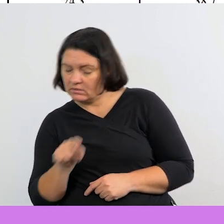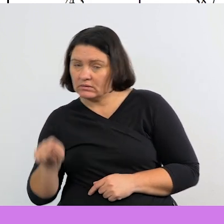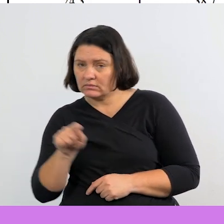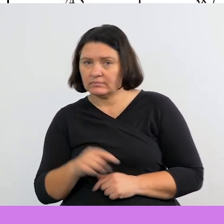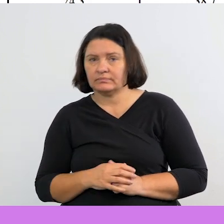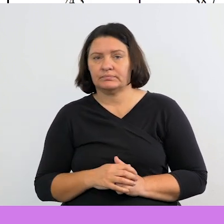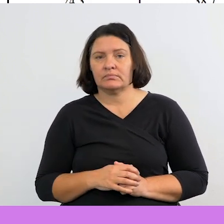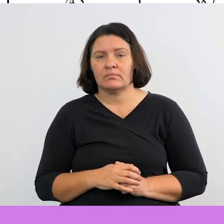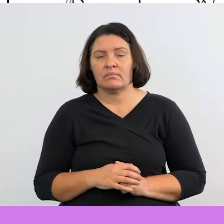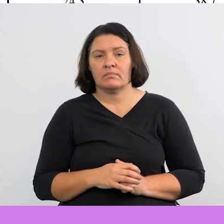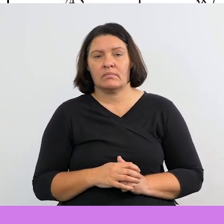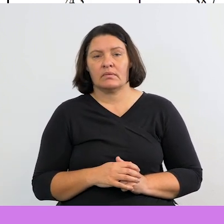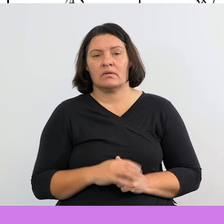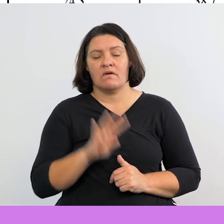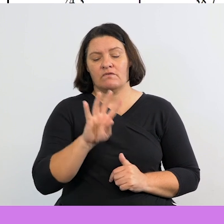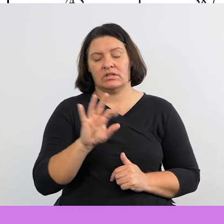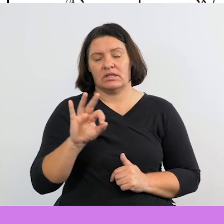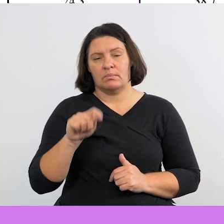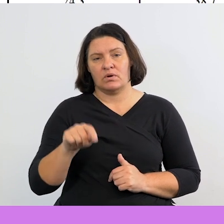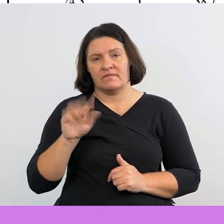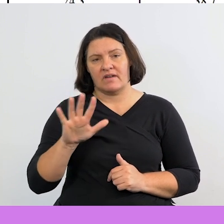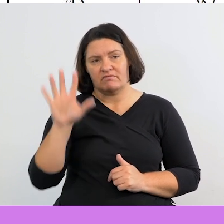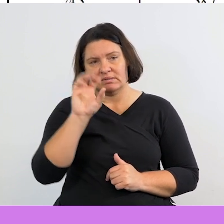province, and we are looking at